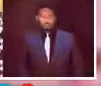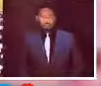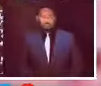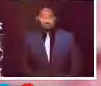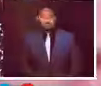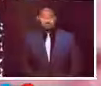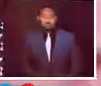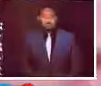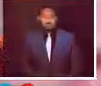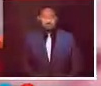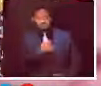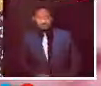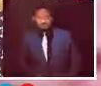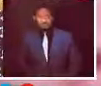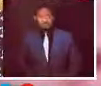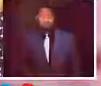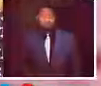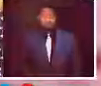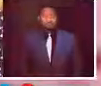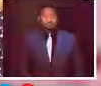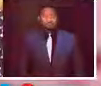Yeah, Mr. Speaker. Yes,